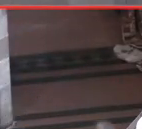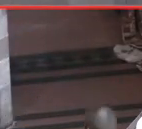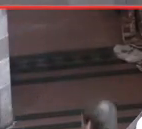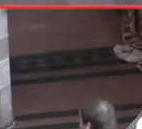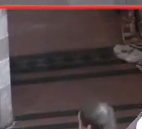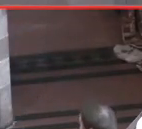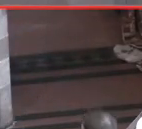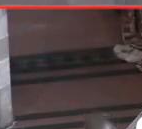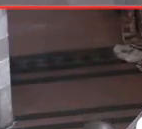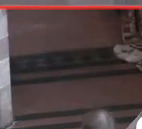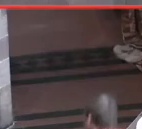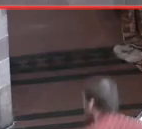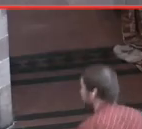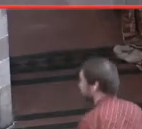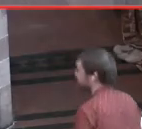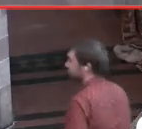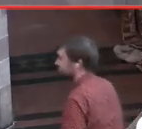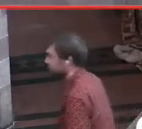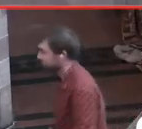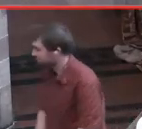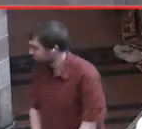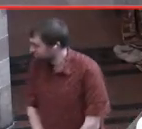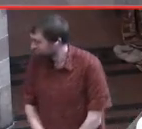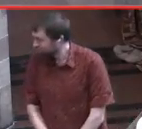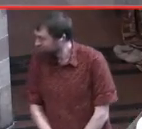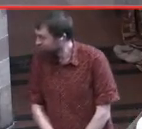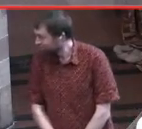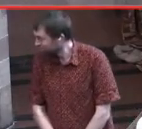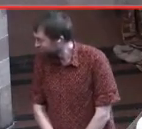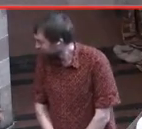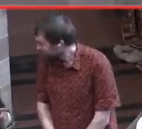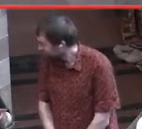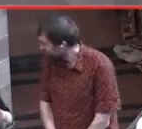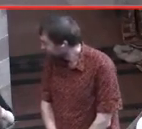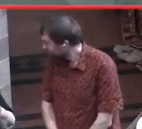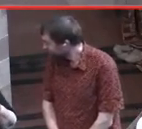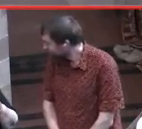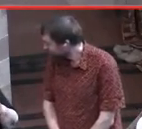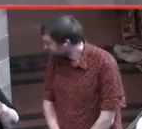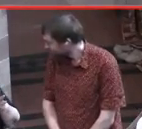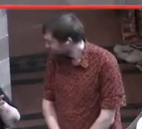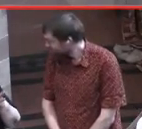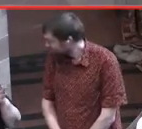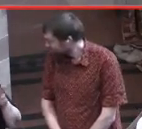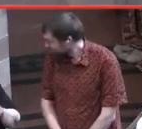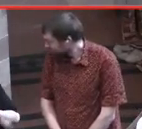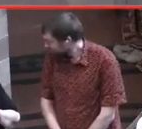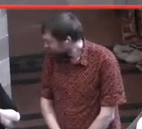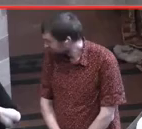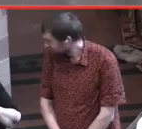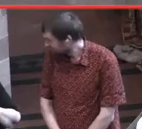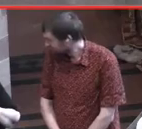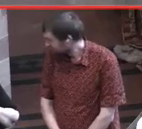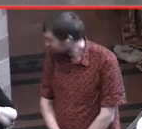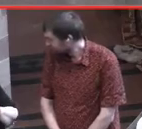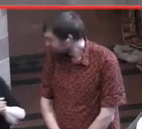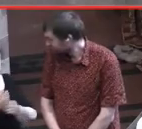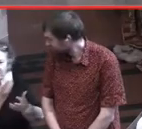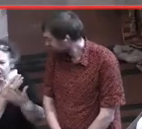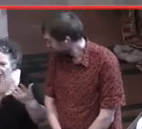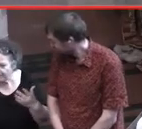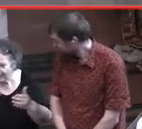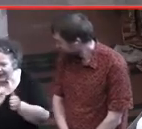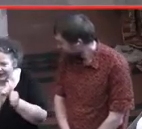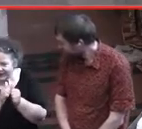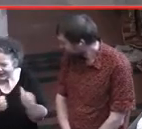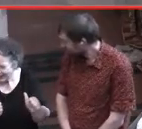The first text is from the passage from 1 Corinthians 12. Now there are varieties